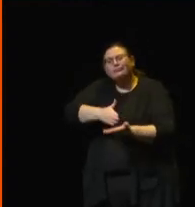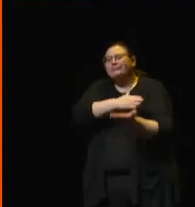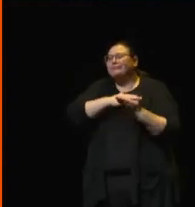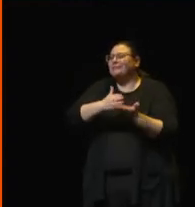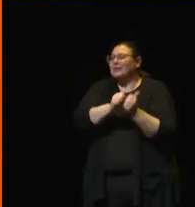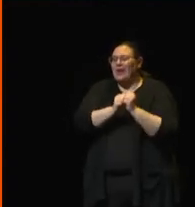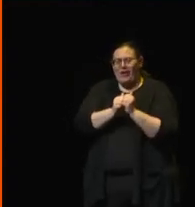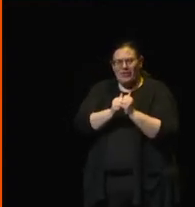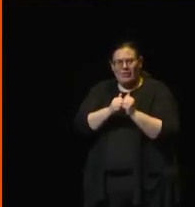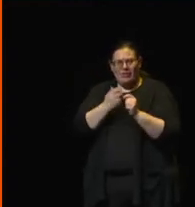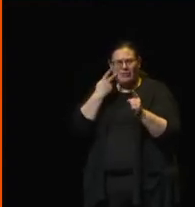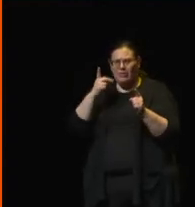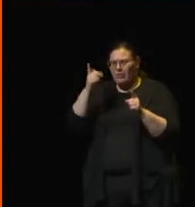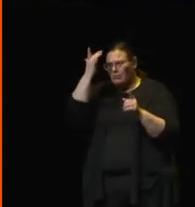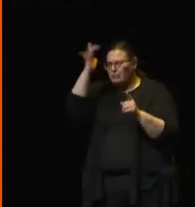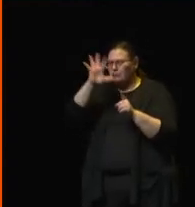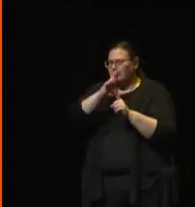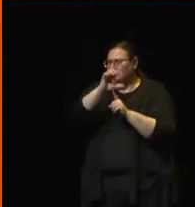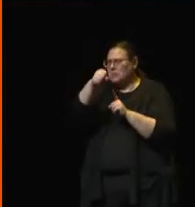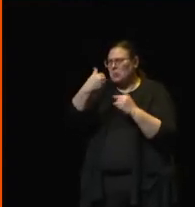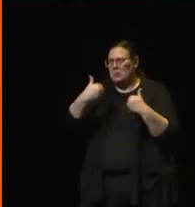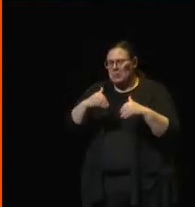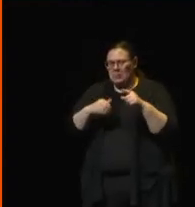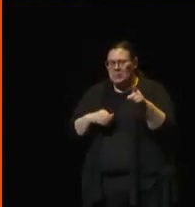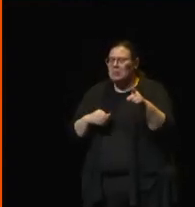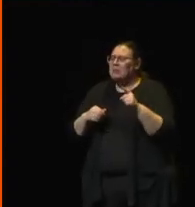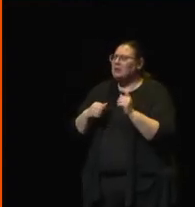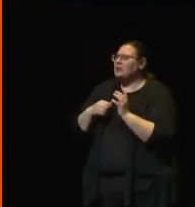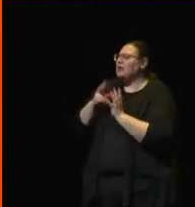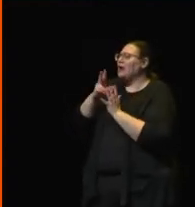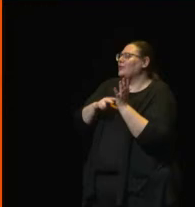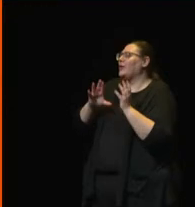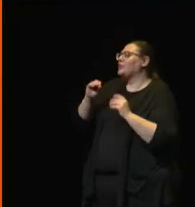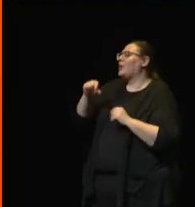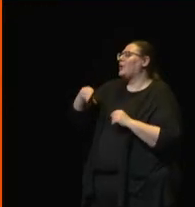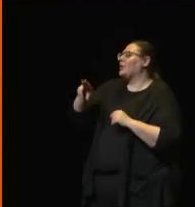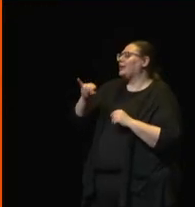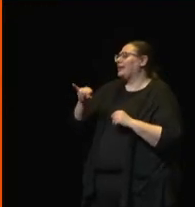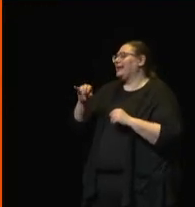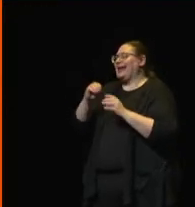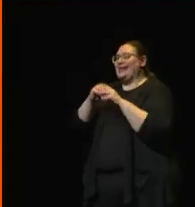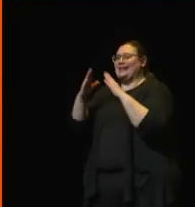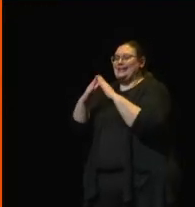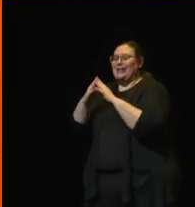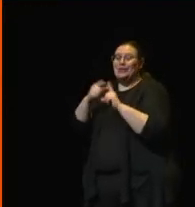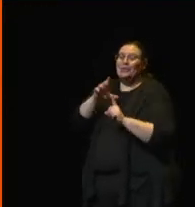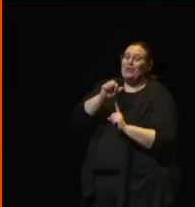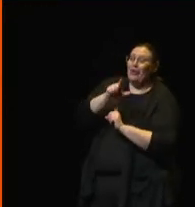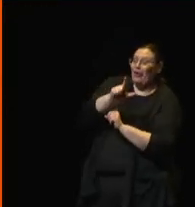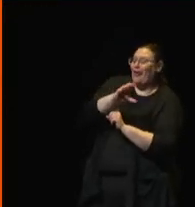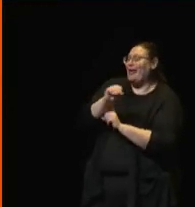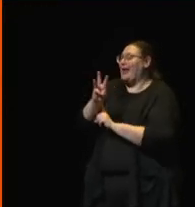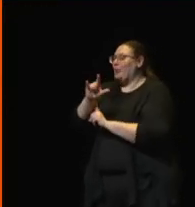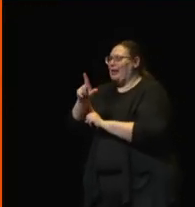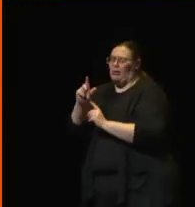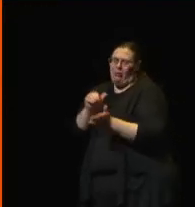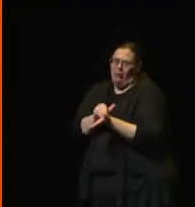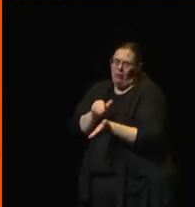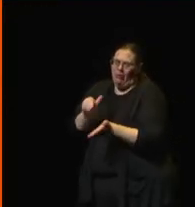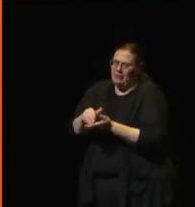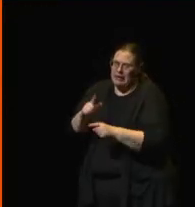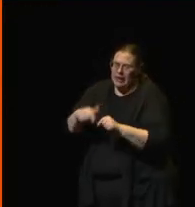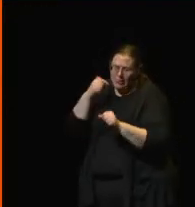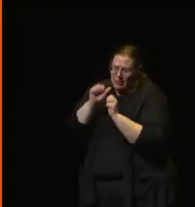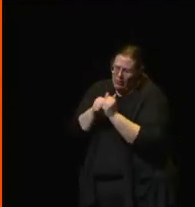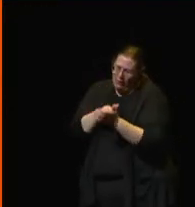saw her brilliance and strength. I read Cokie in the City to Carl and Willow more times than I can remember, and all